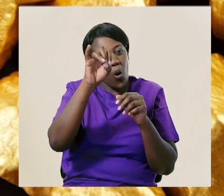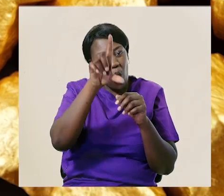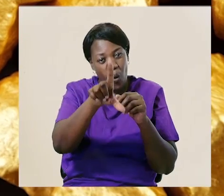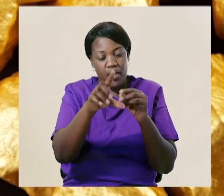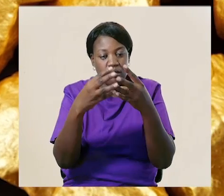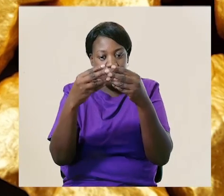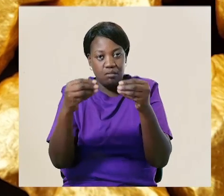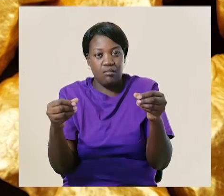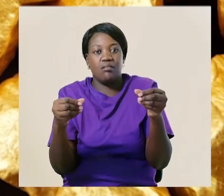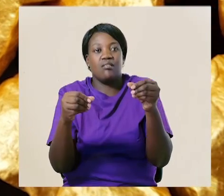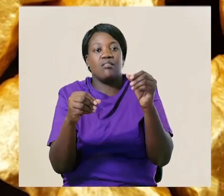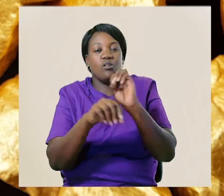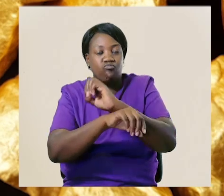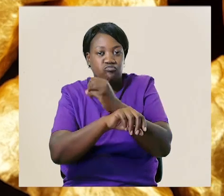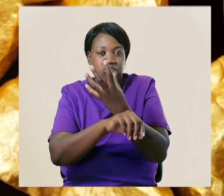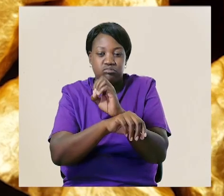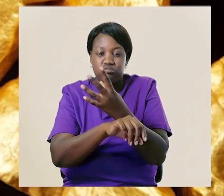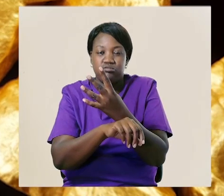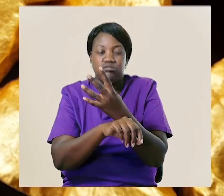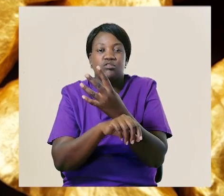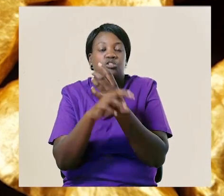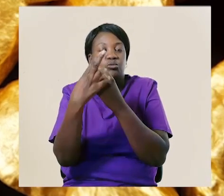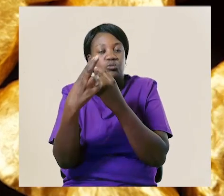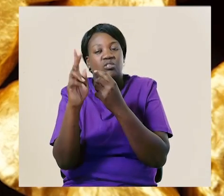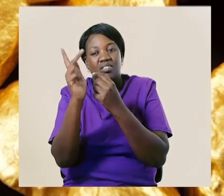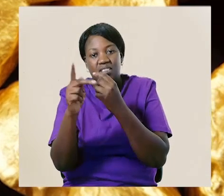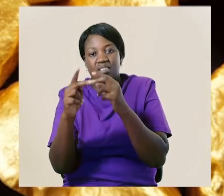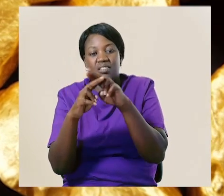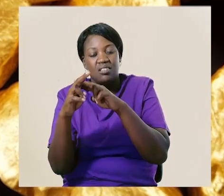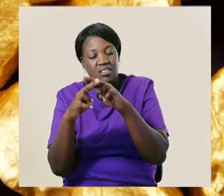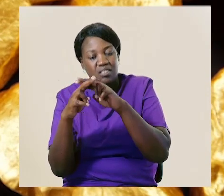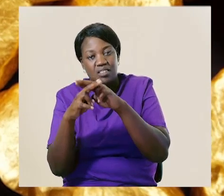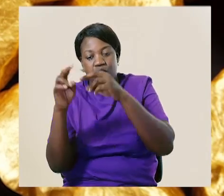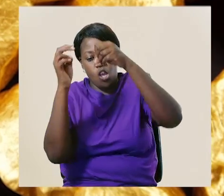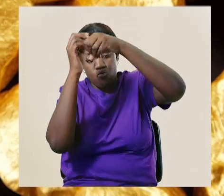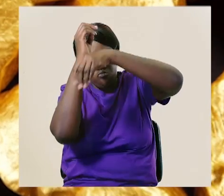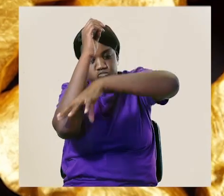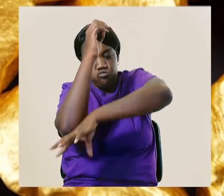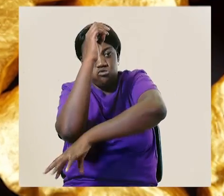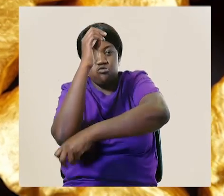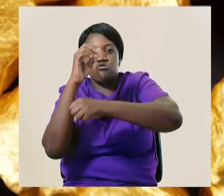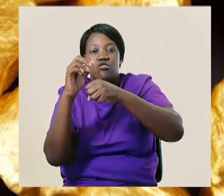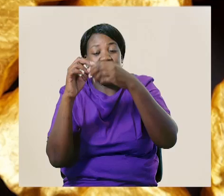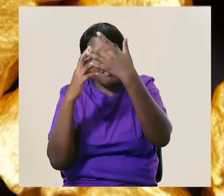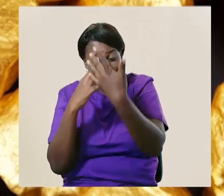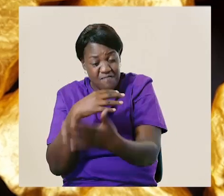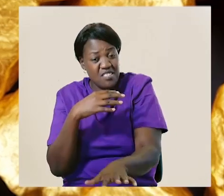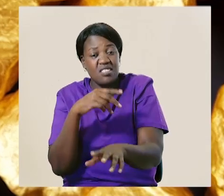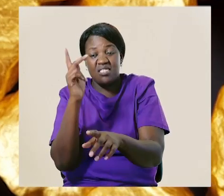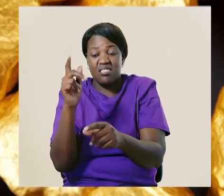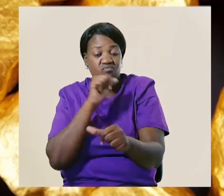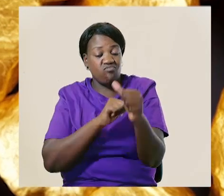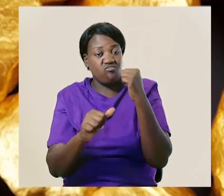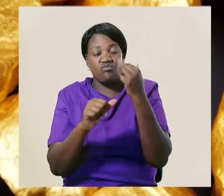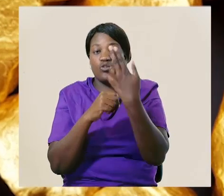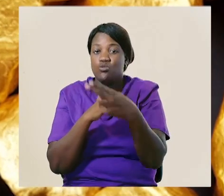minerals like gold are non-renewable. Once we have taken gold out of the earth, it will not grow back again. And